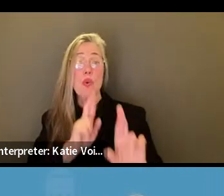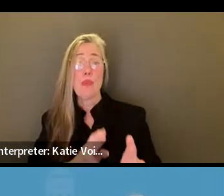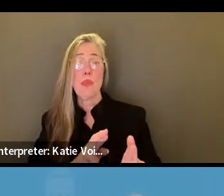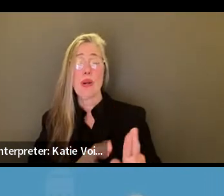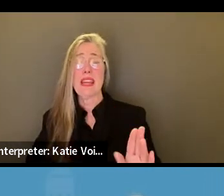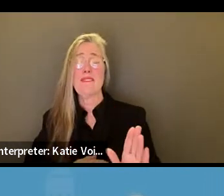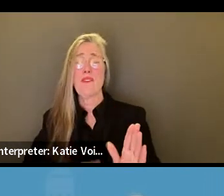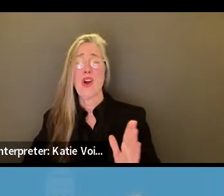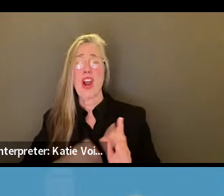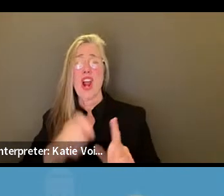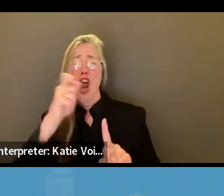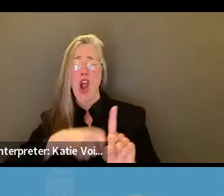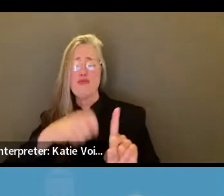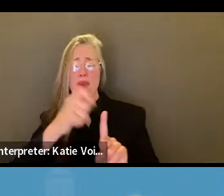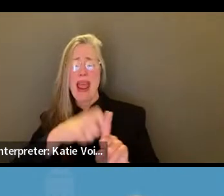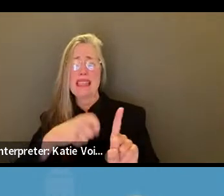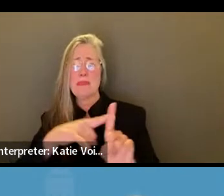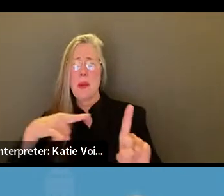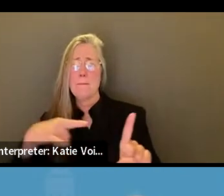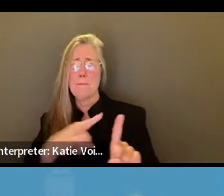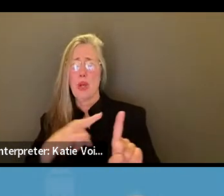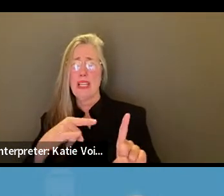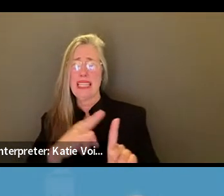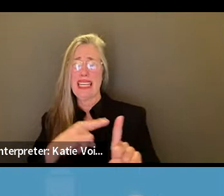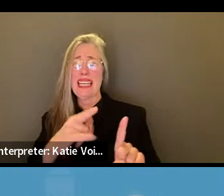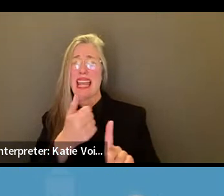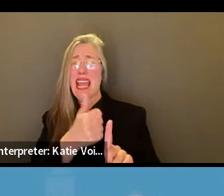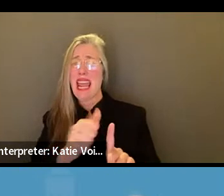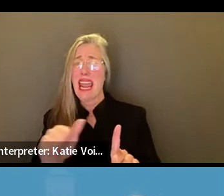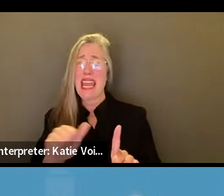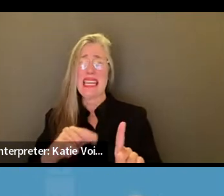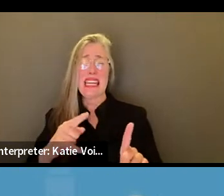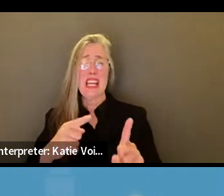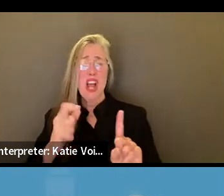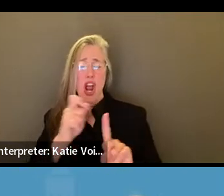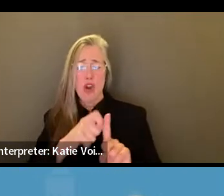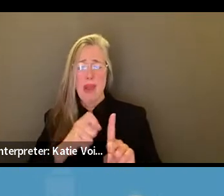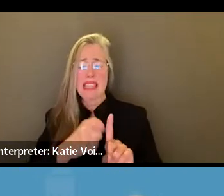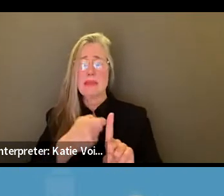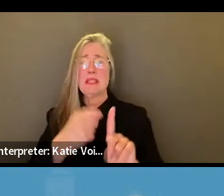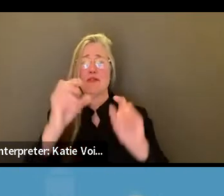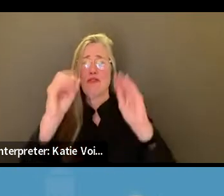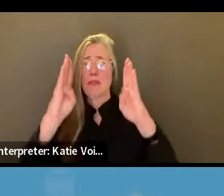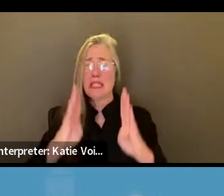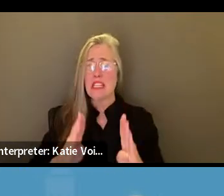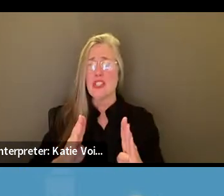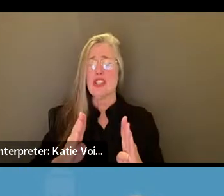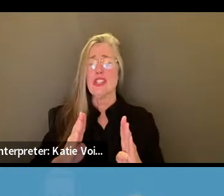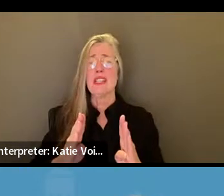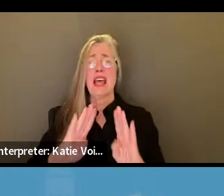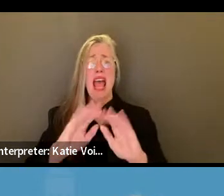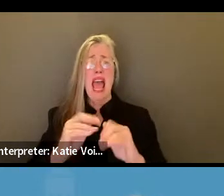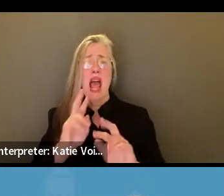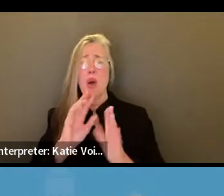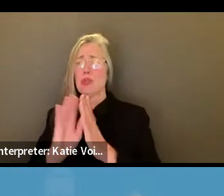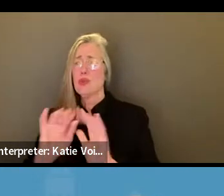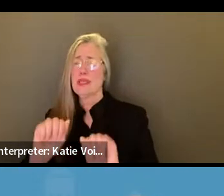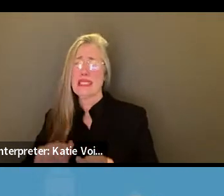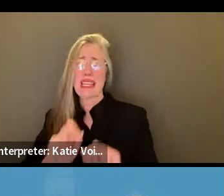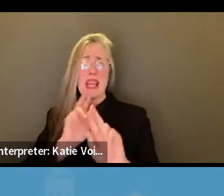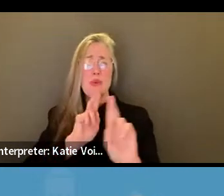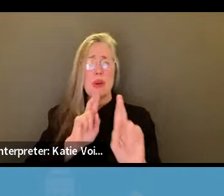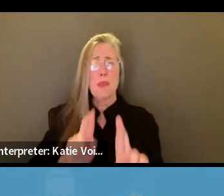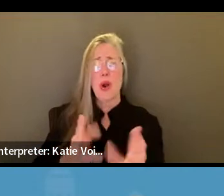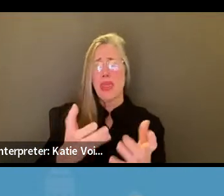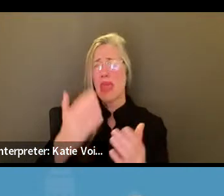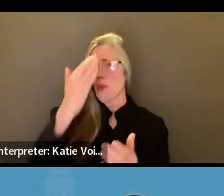people have been experiencing, specifically any harassment that occurs in a classroom from teachers, how students will be able to report that and protect